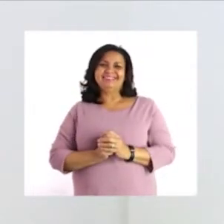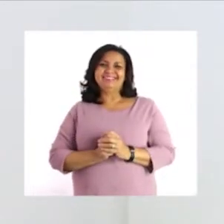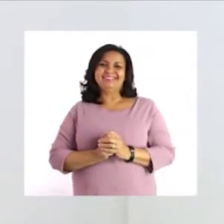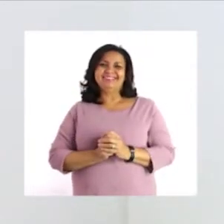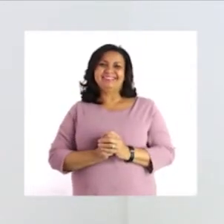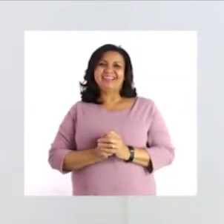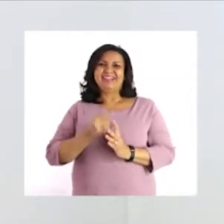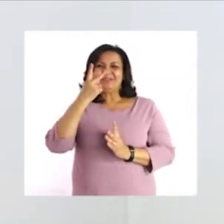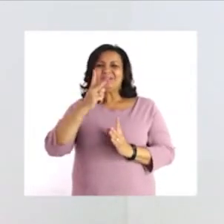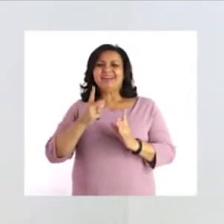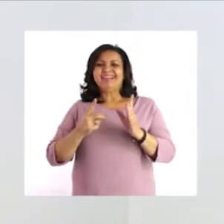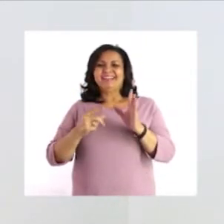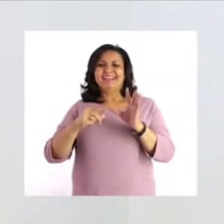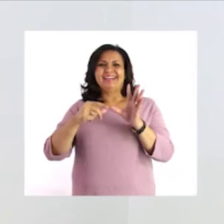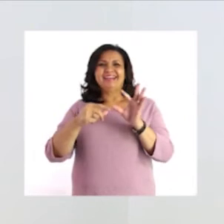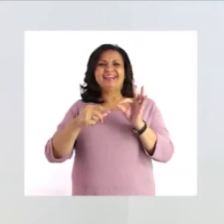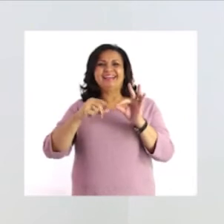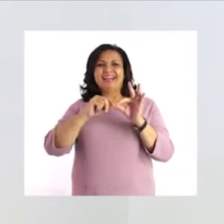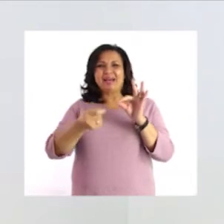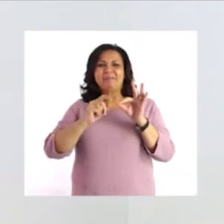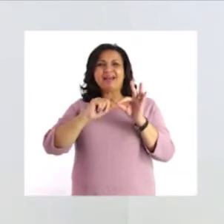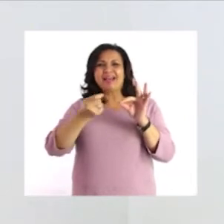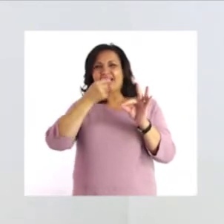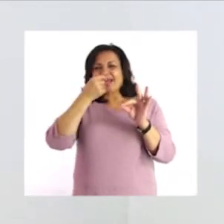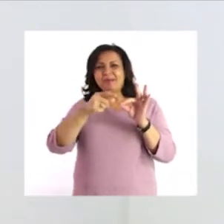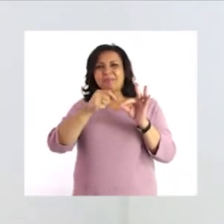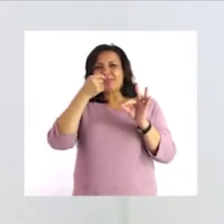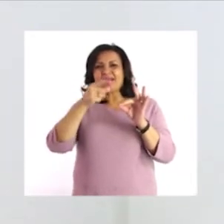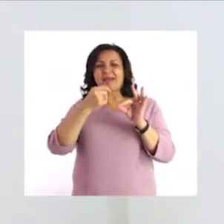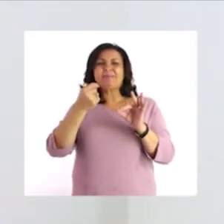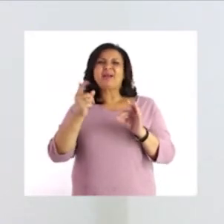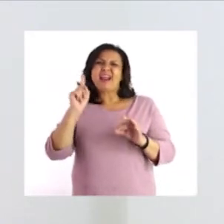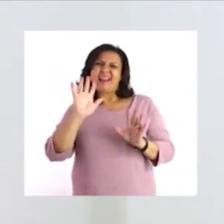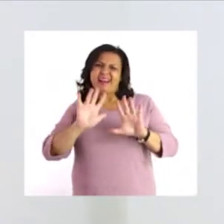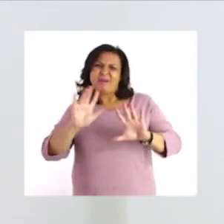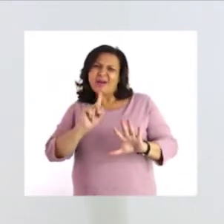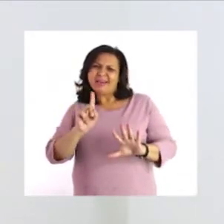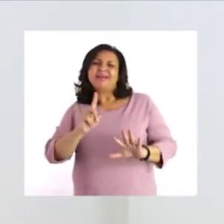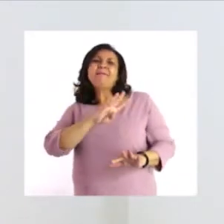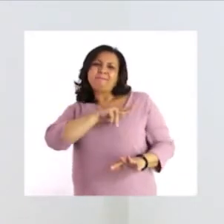Let's look at the grapes. What color are they? They are purple.